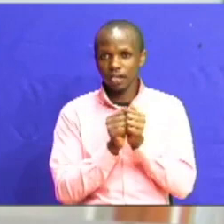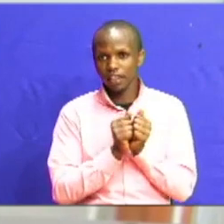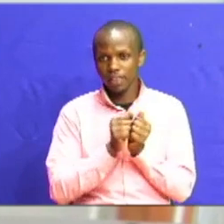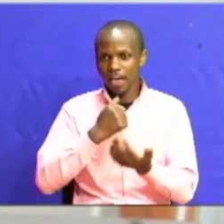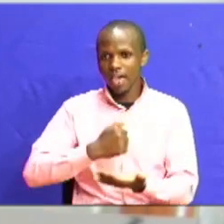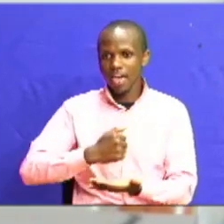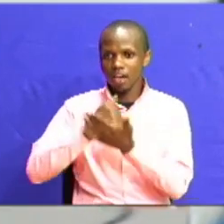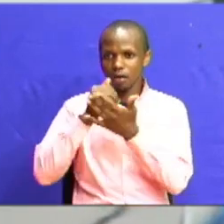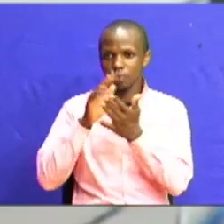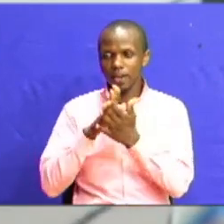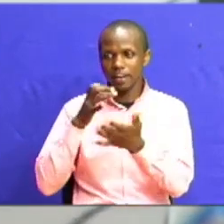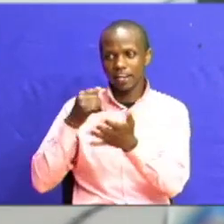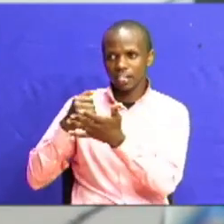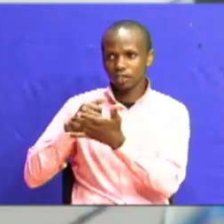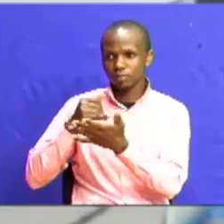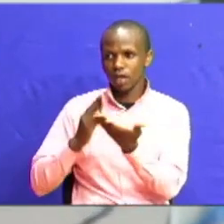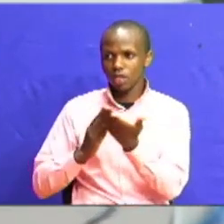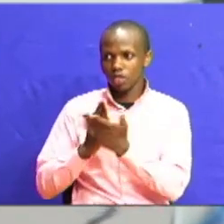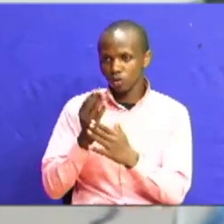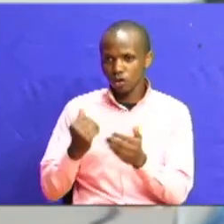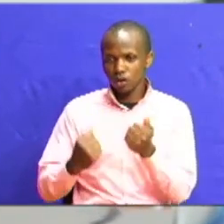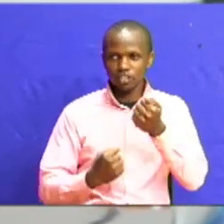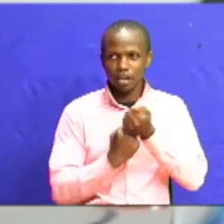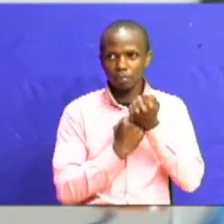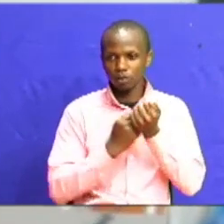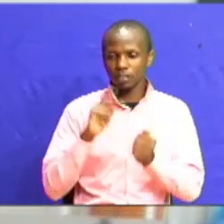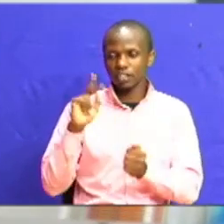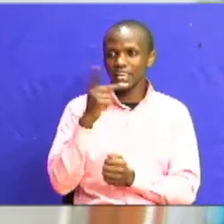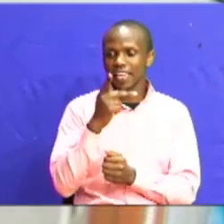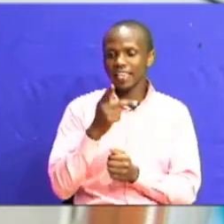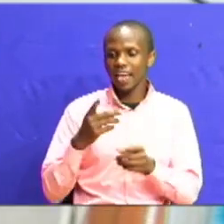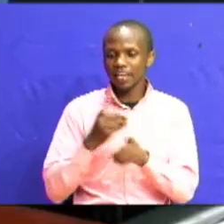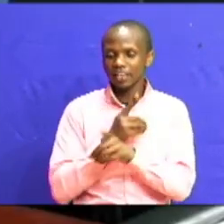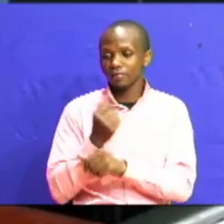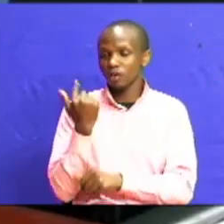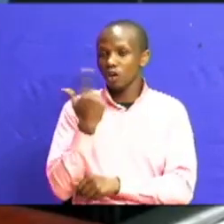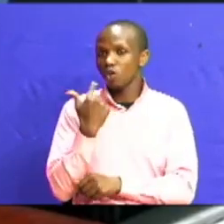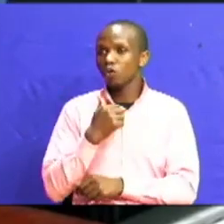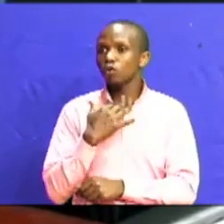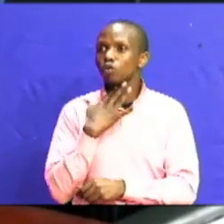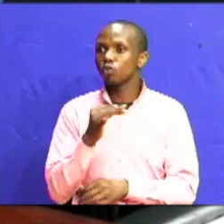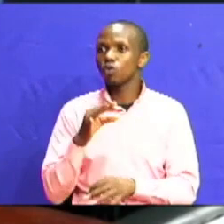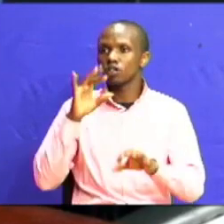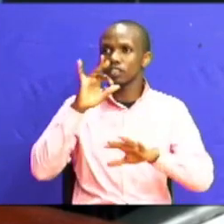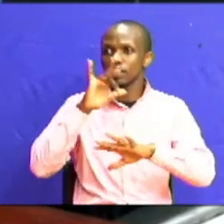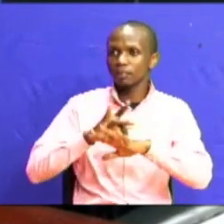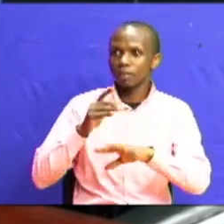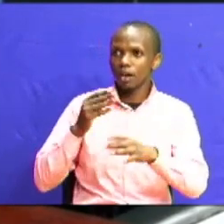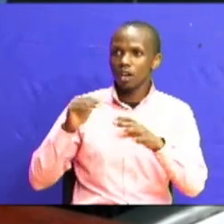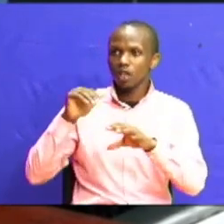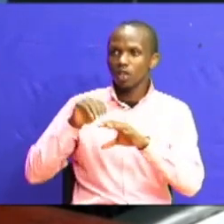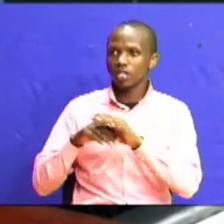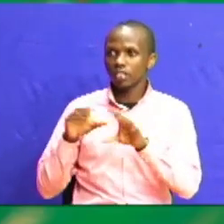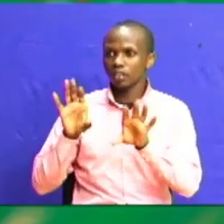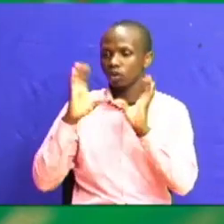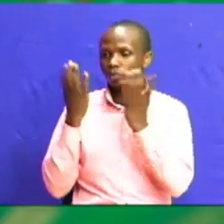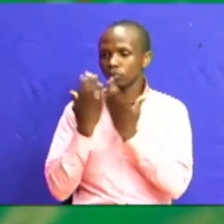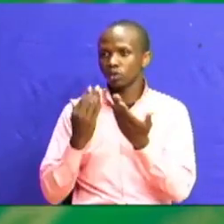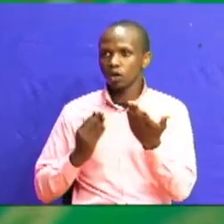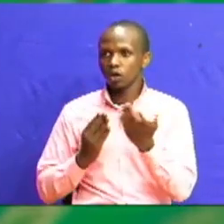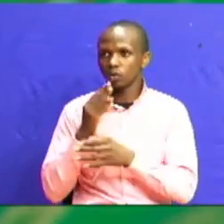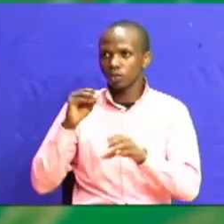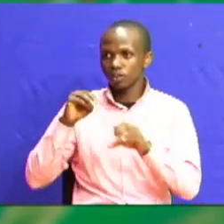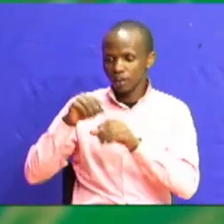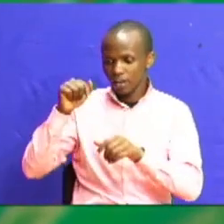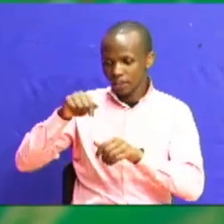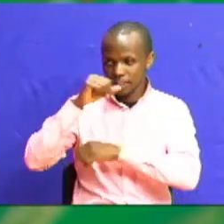regional engagements, aims to support individual Kenyans who are keen to make an impact in their communities through social investments. This year, we